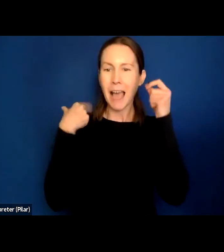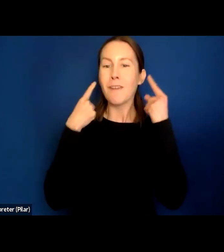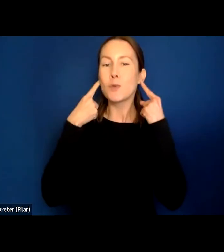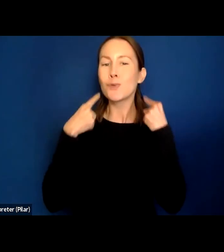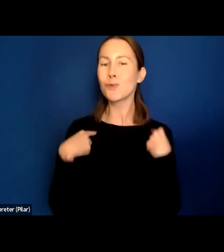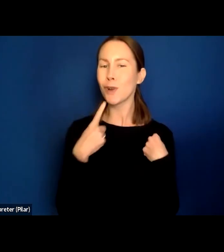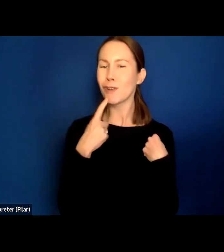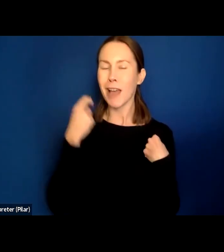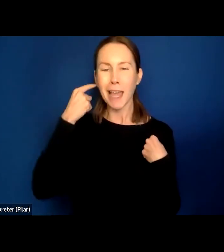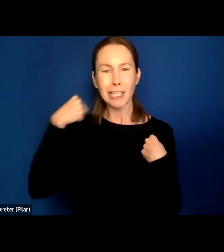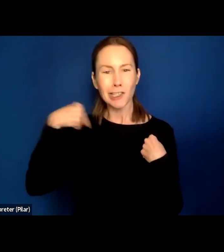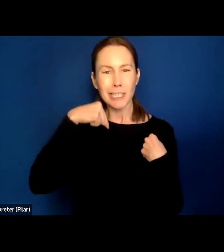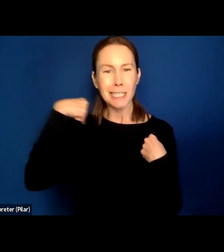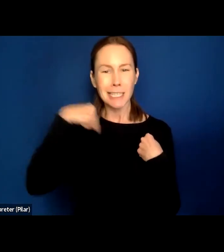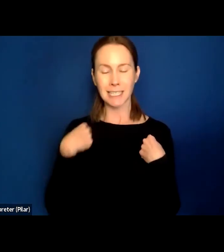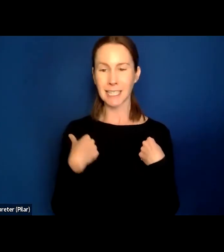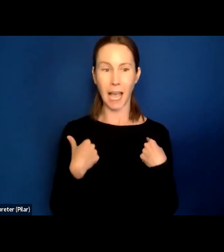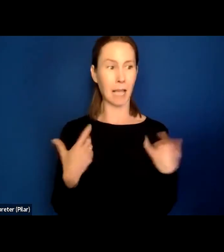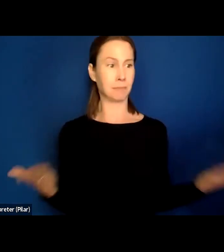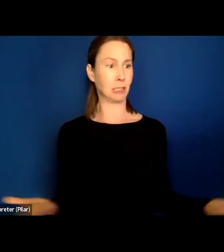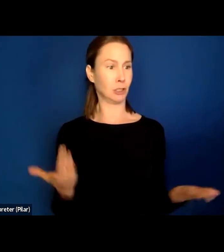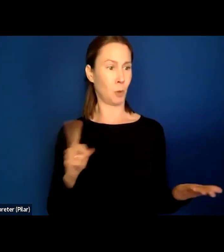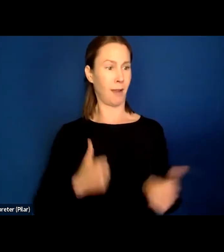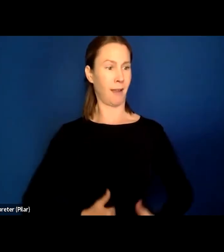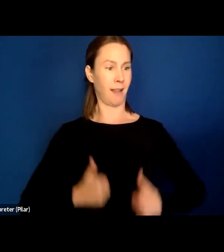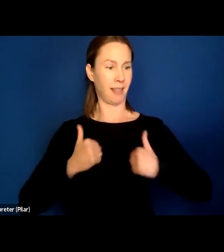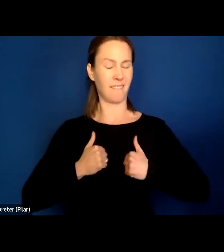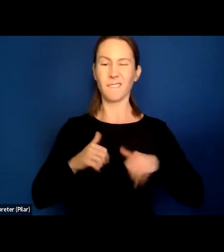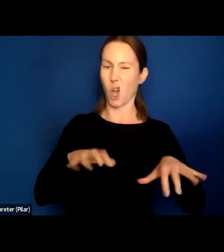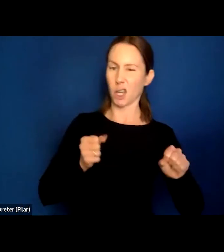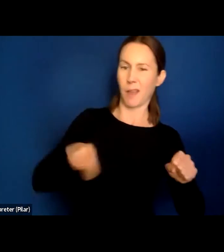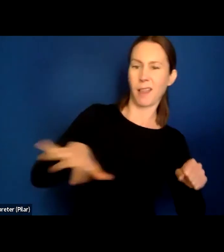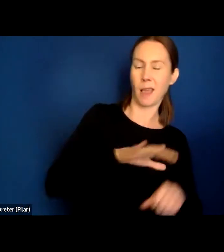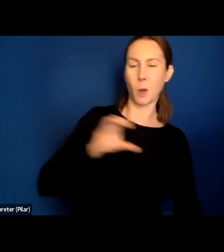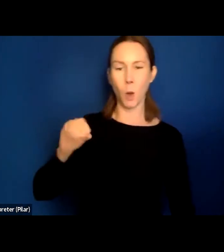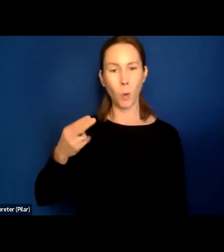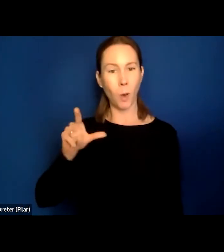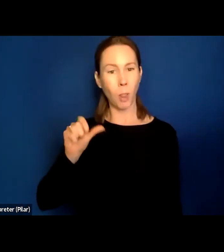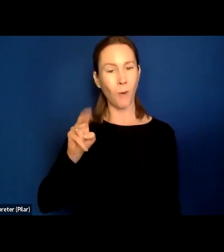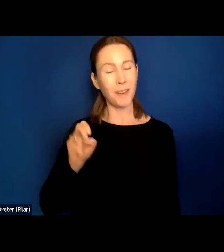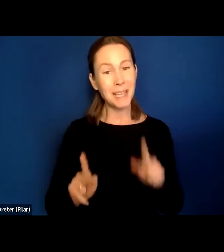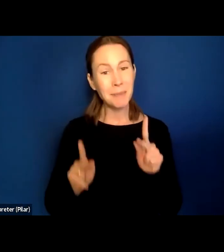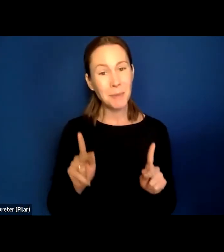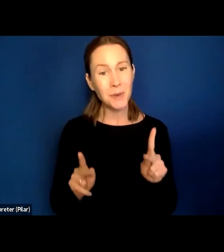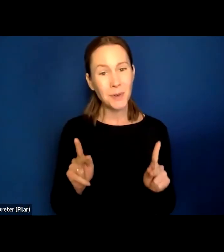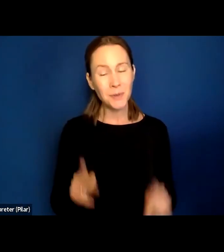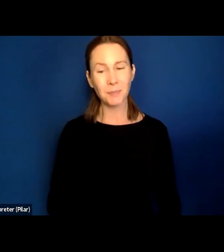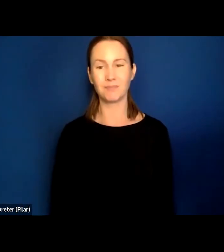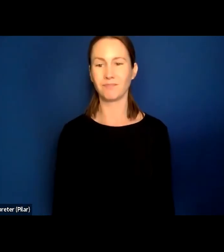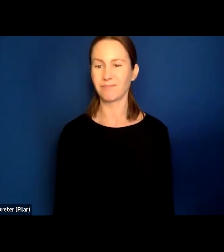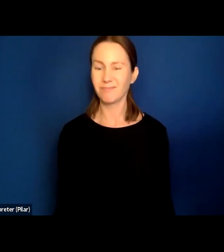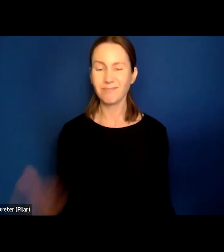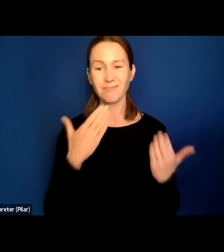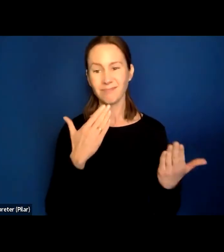earrings. And I'm speaking to you from where I live on occupied land of the Ohlone people, and invite each of